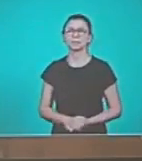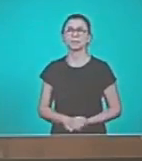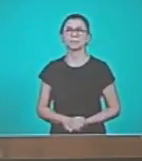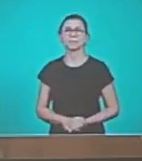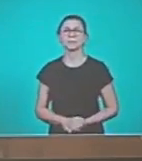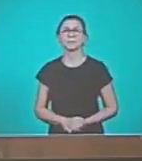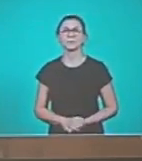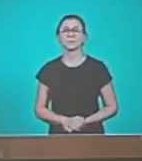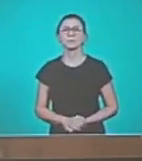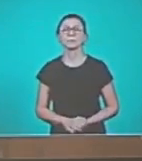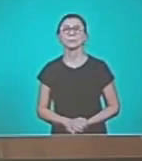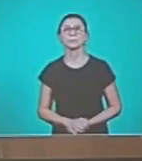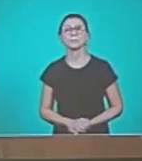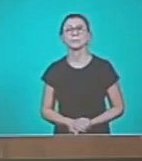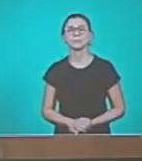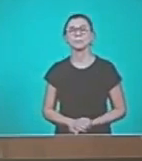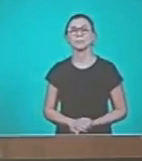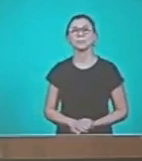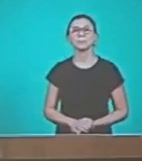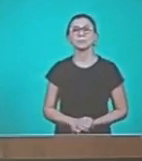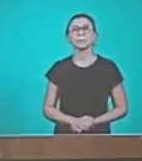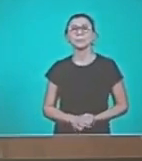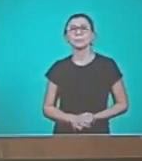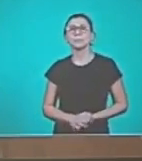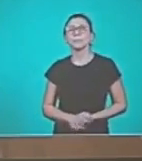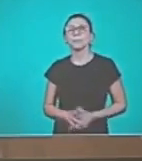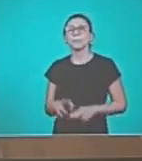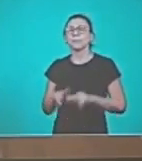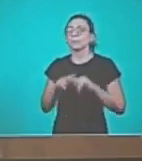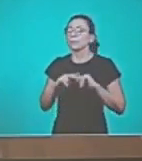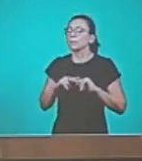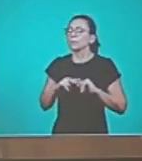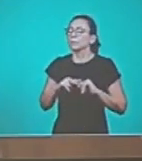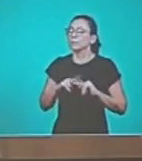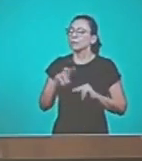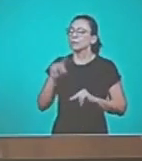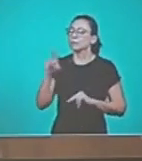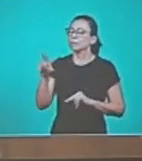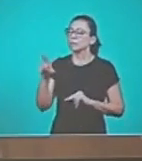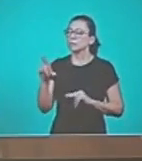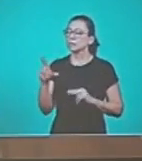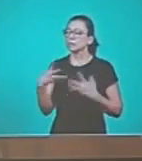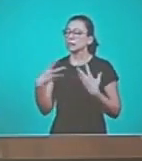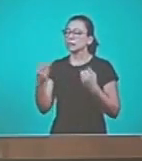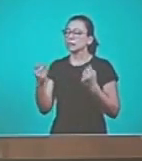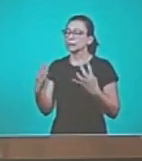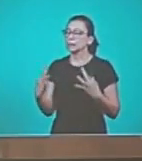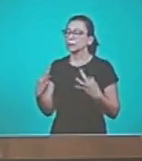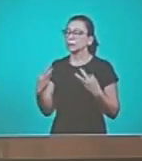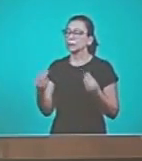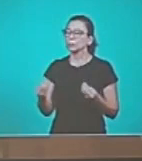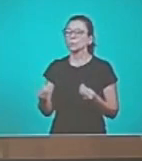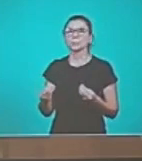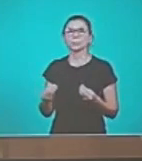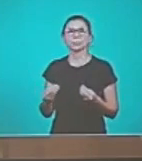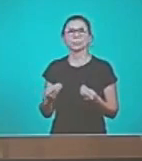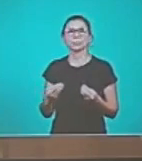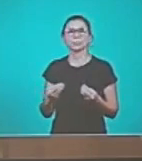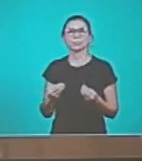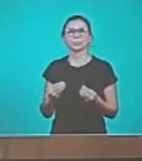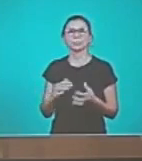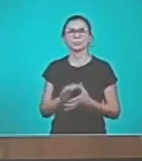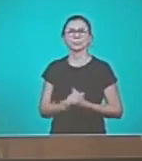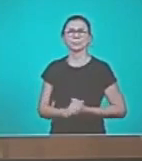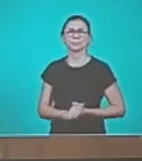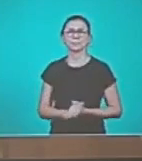Only because of the fact that you, because everything that was written was very good and wonderful. But